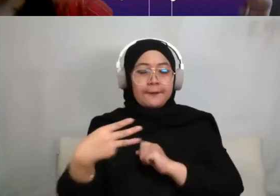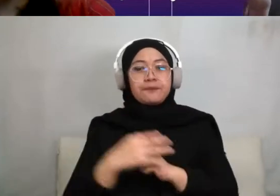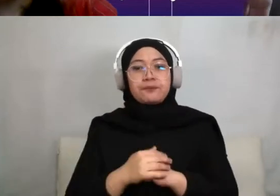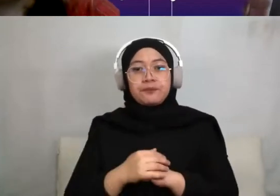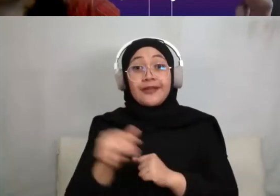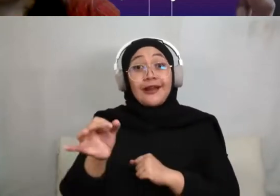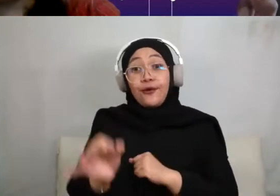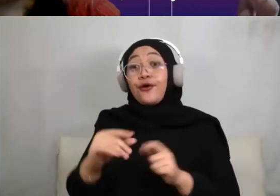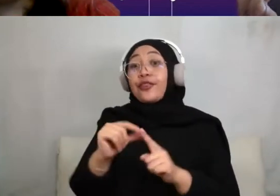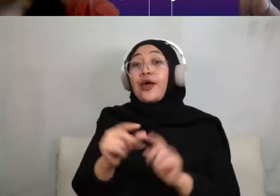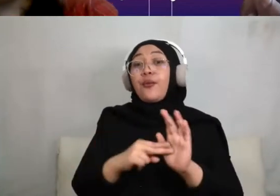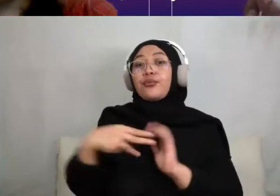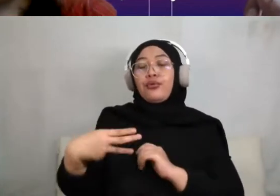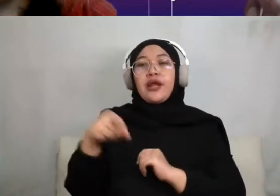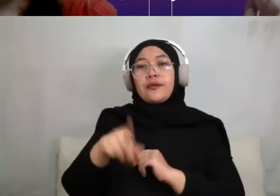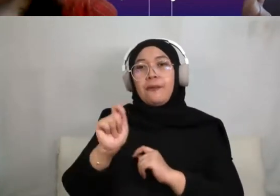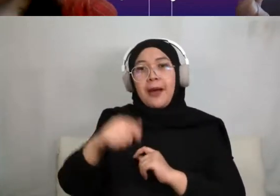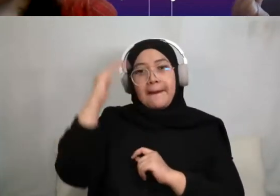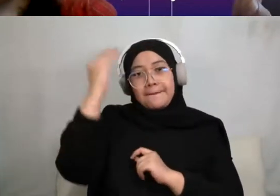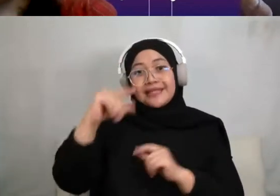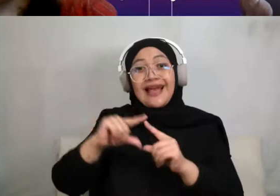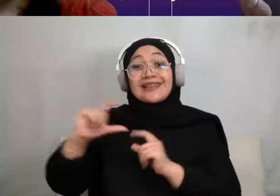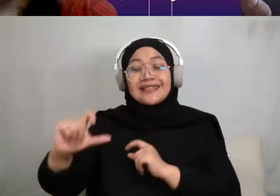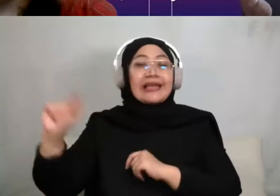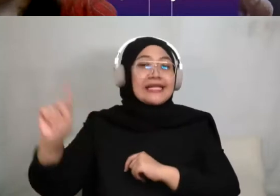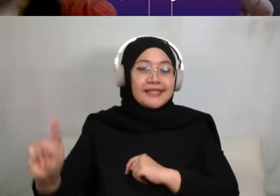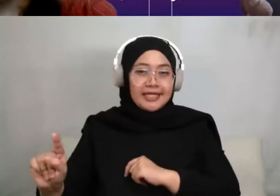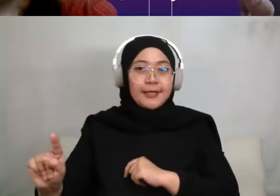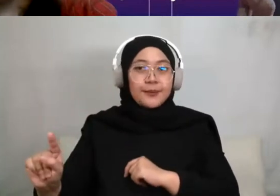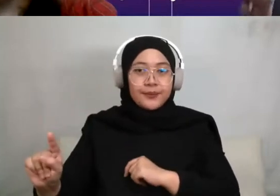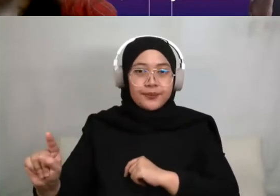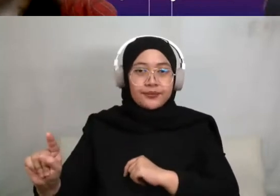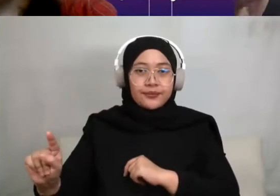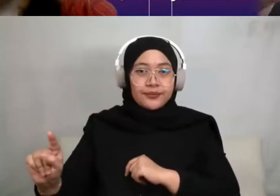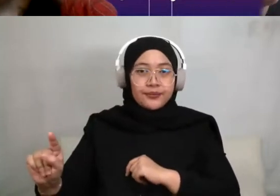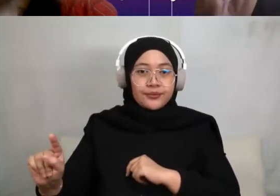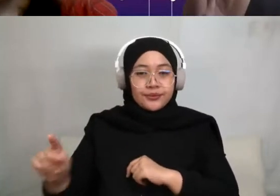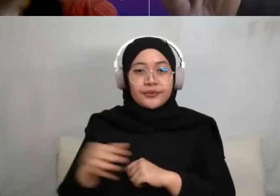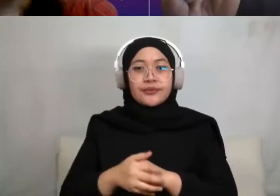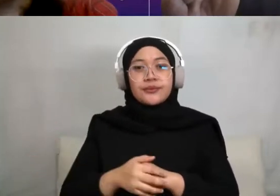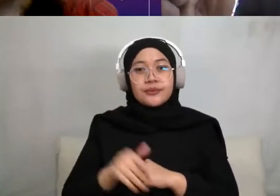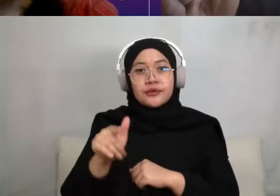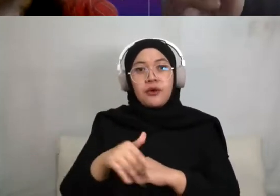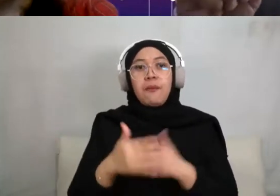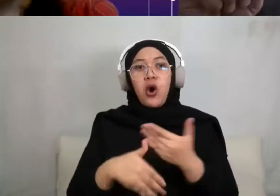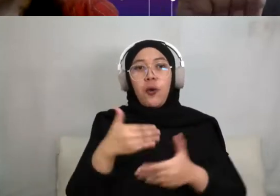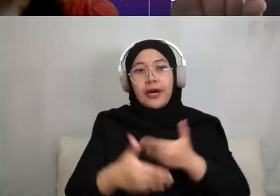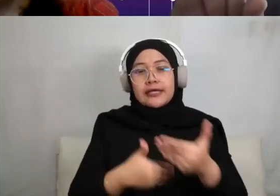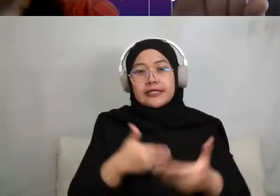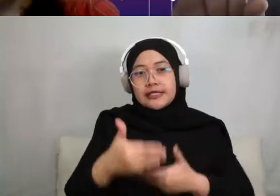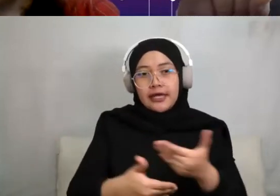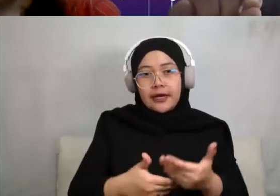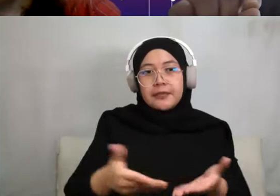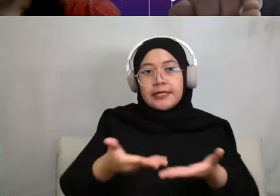Pune, India has deployed AC electric buses and they kept it open for all types of passengers. In India, there